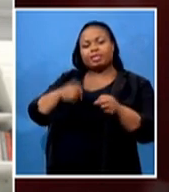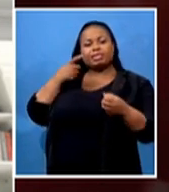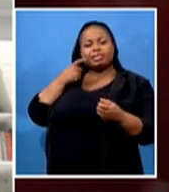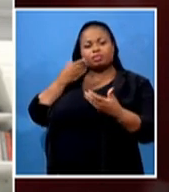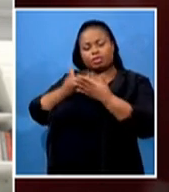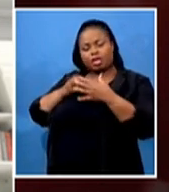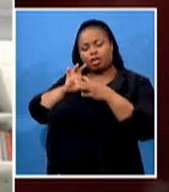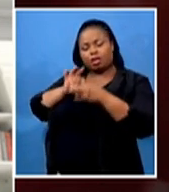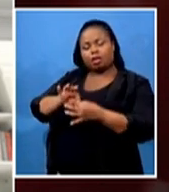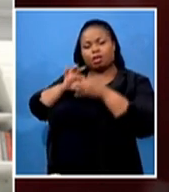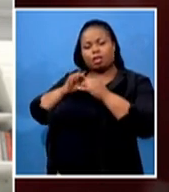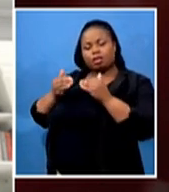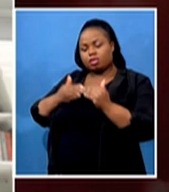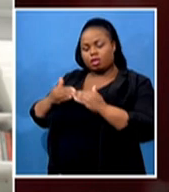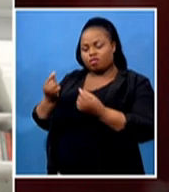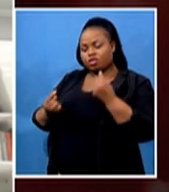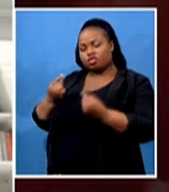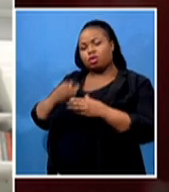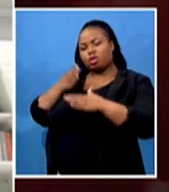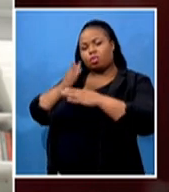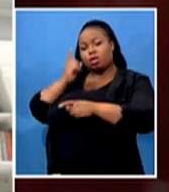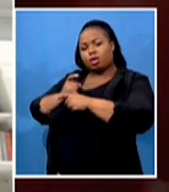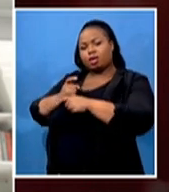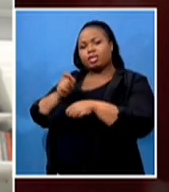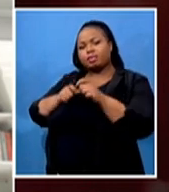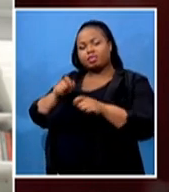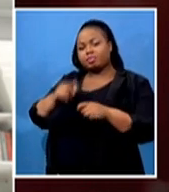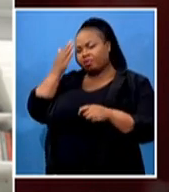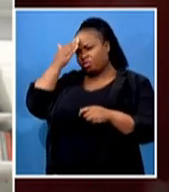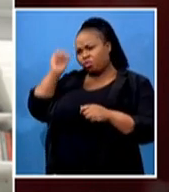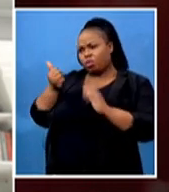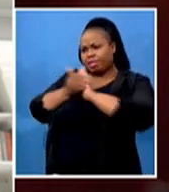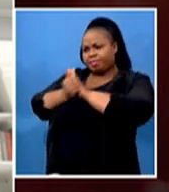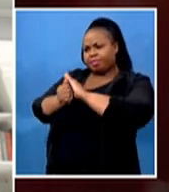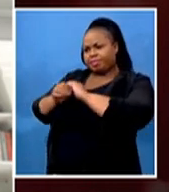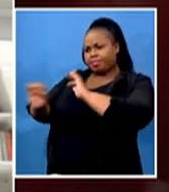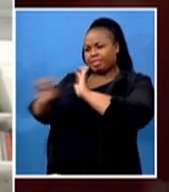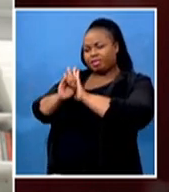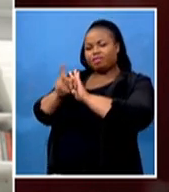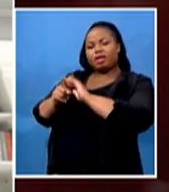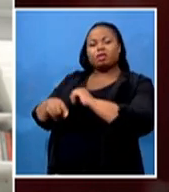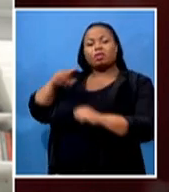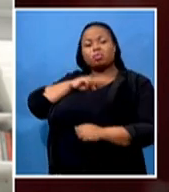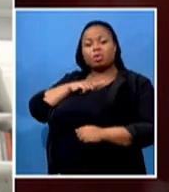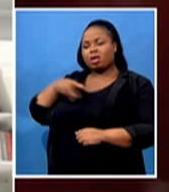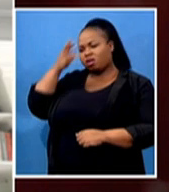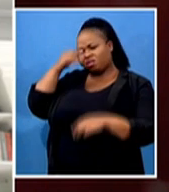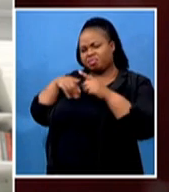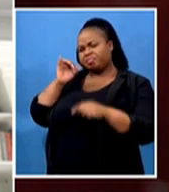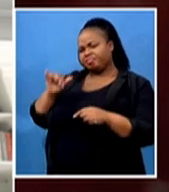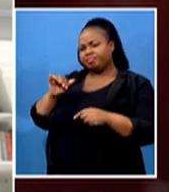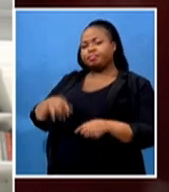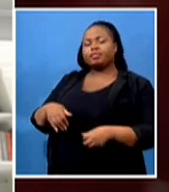and for people to realize their talents. I mean, that's what the university and the space of learning is all about. I think there are three components. Is one,